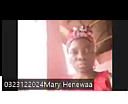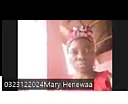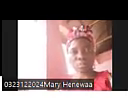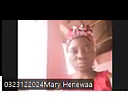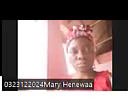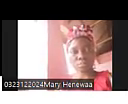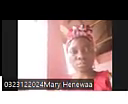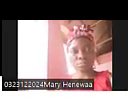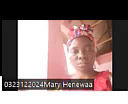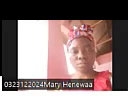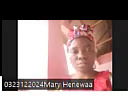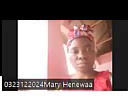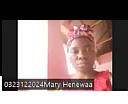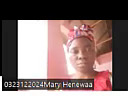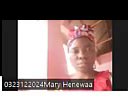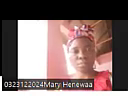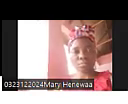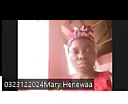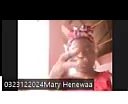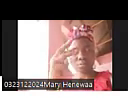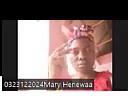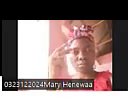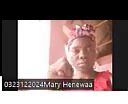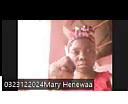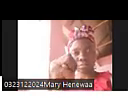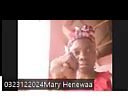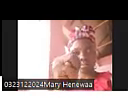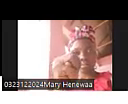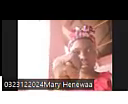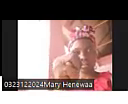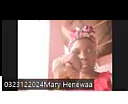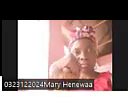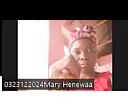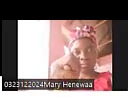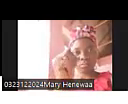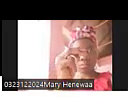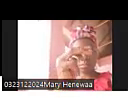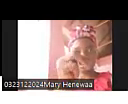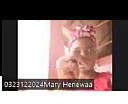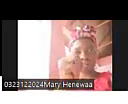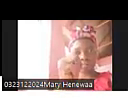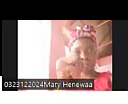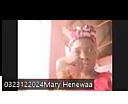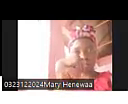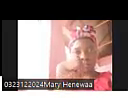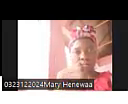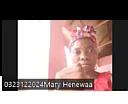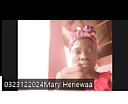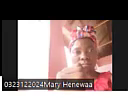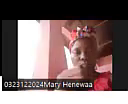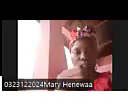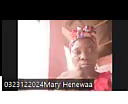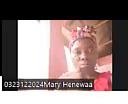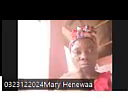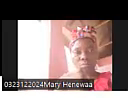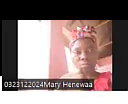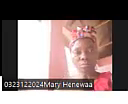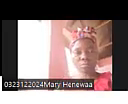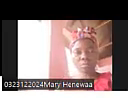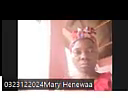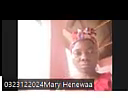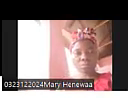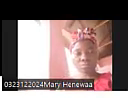Then wait for me to spotlight you. So let's go. Men, because you can't spell the match. So let's